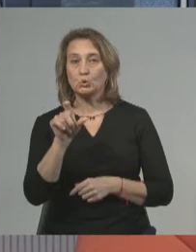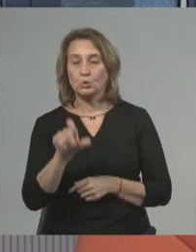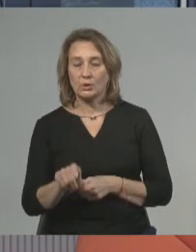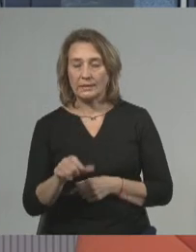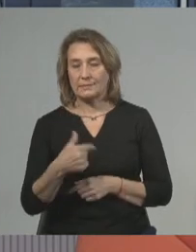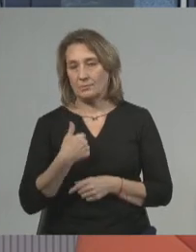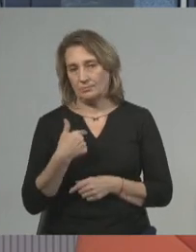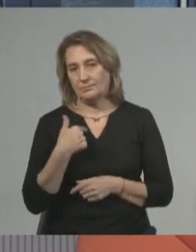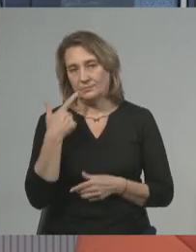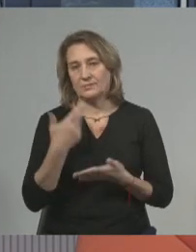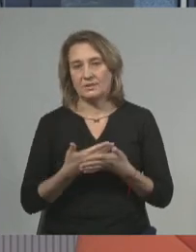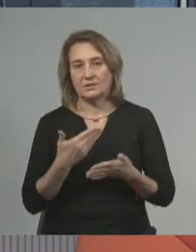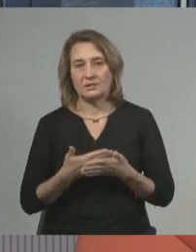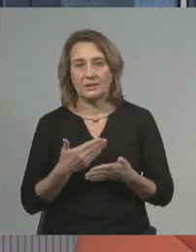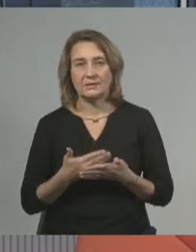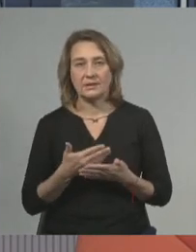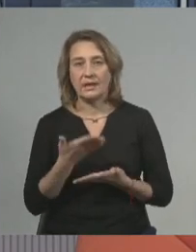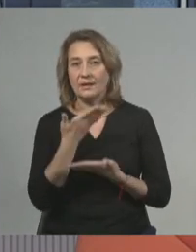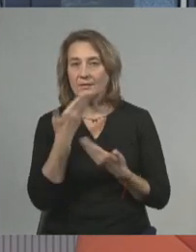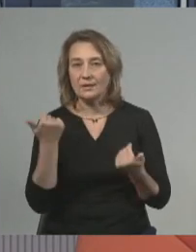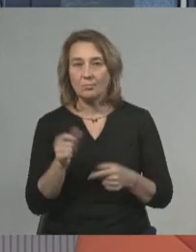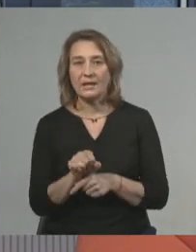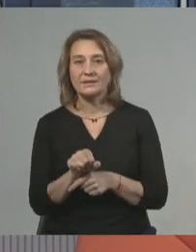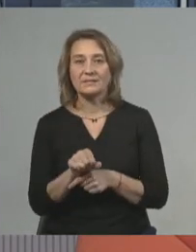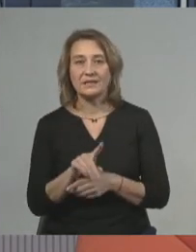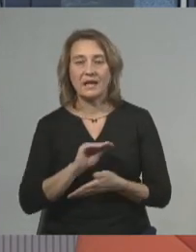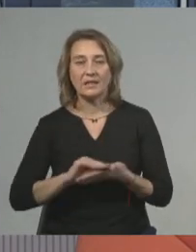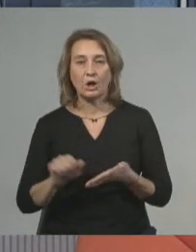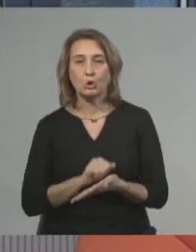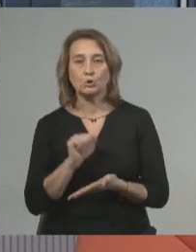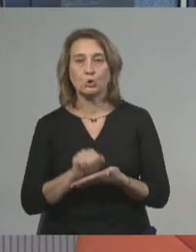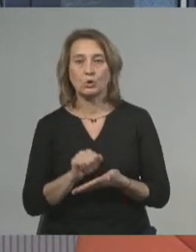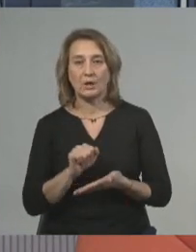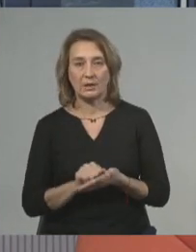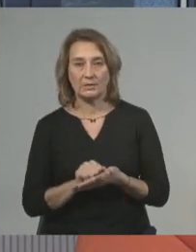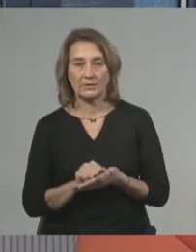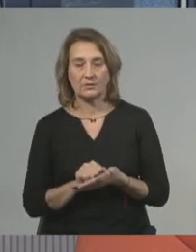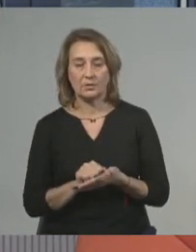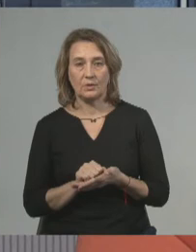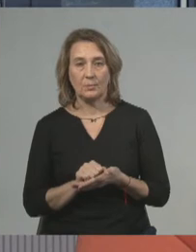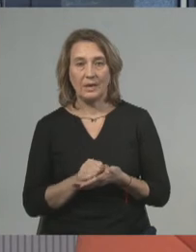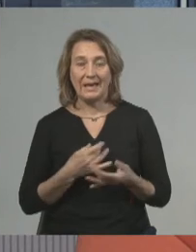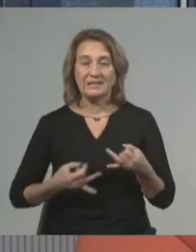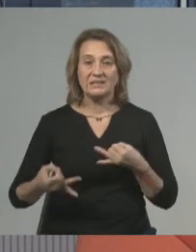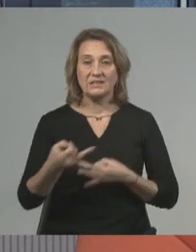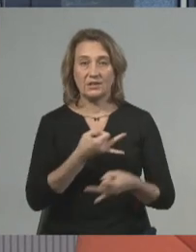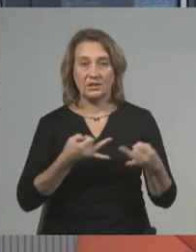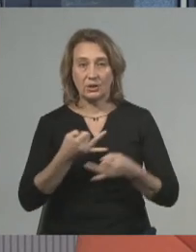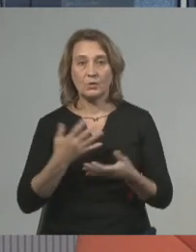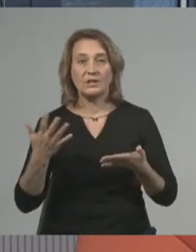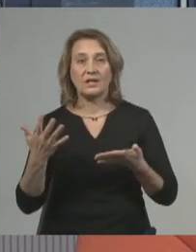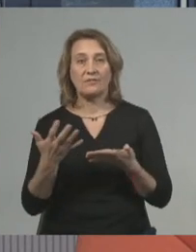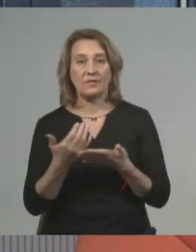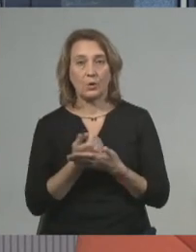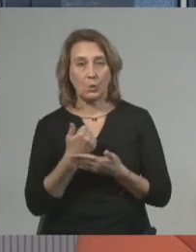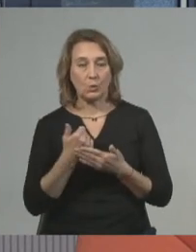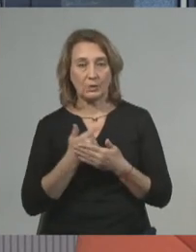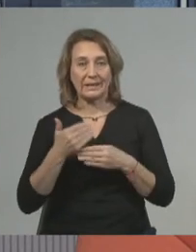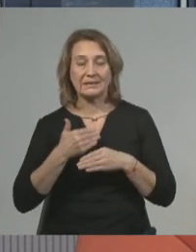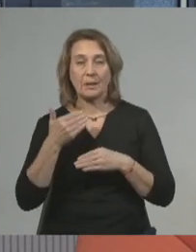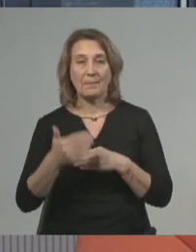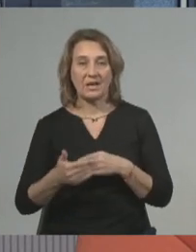sometimes that's beyond our our scope and what we can do but i think it's incumbent on us to for for some of these difficult